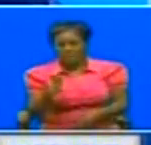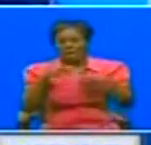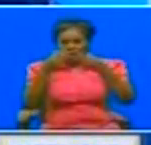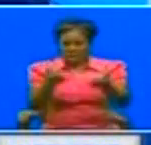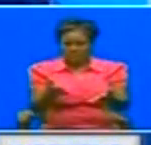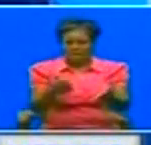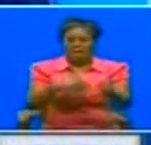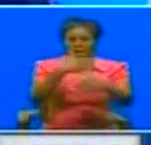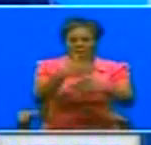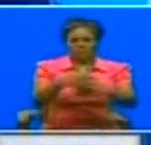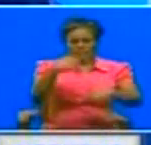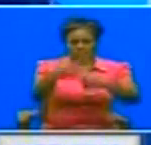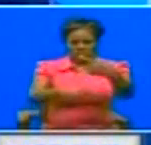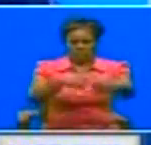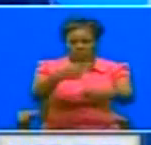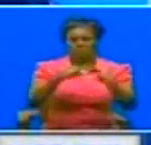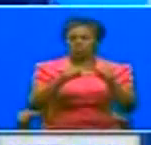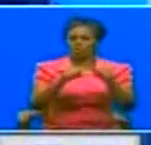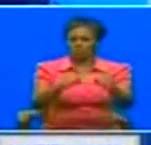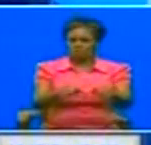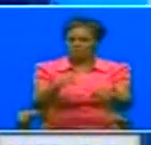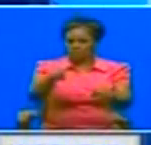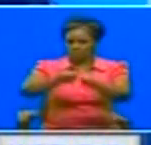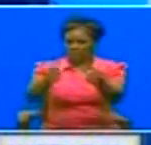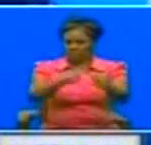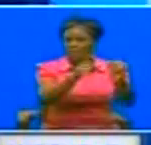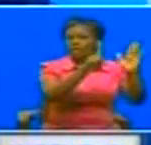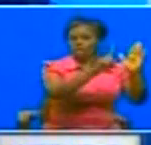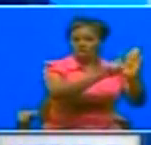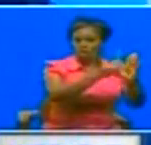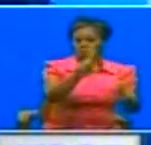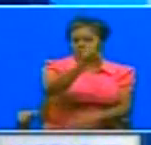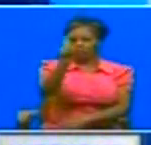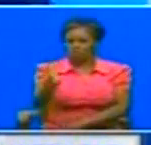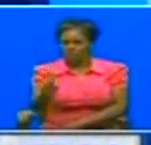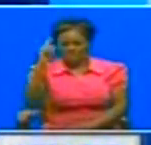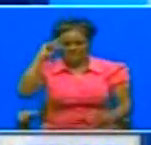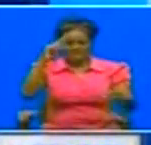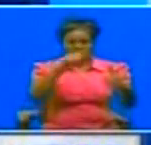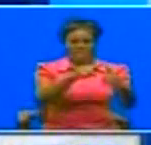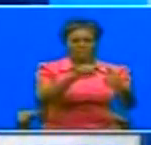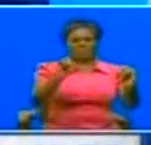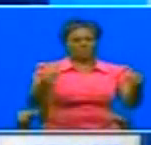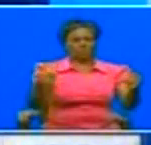response even as the process continues. Is it a breach of the law? That tonight is the point.